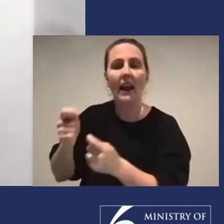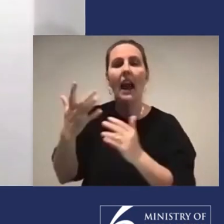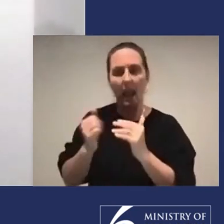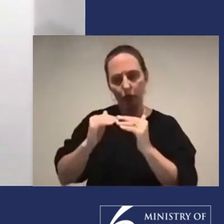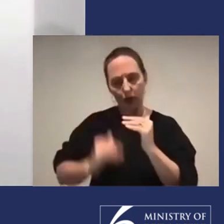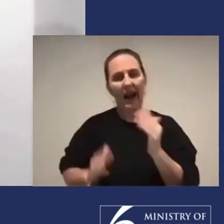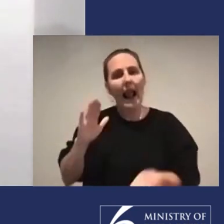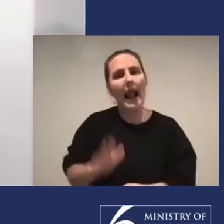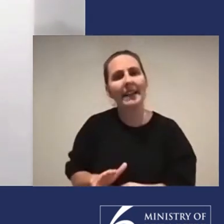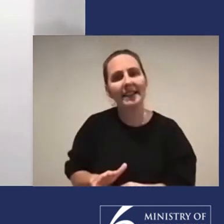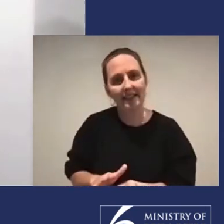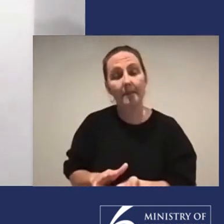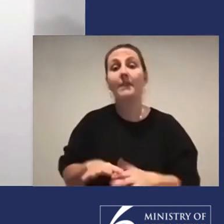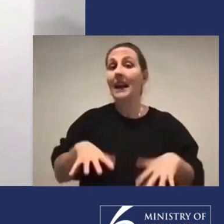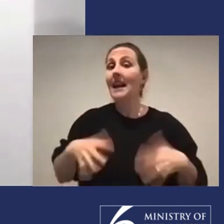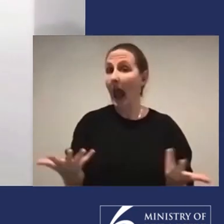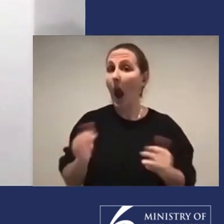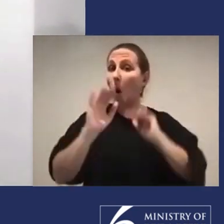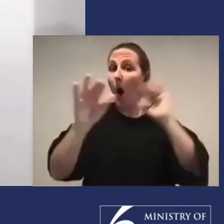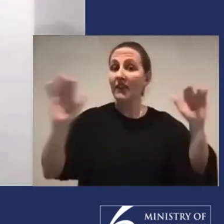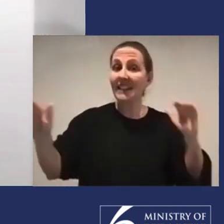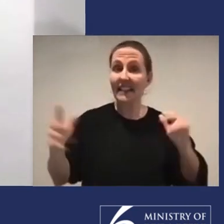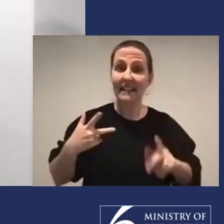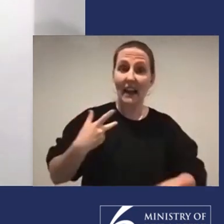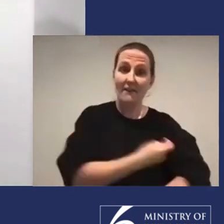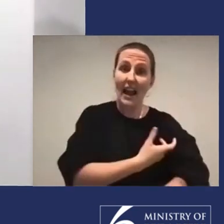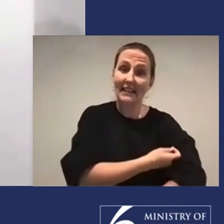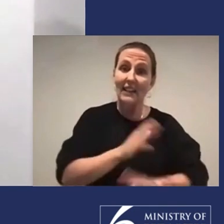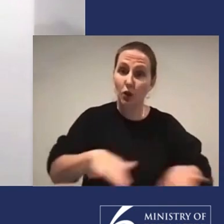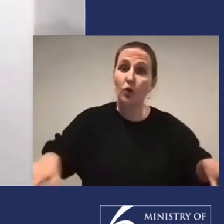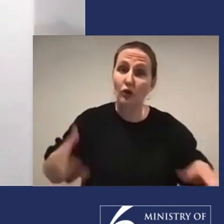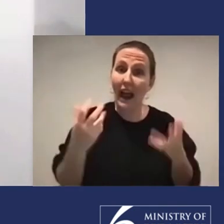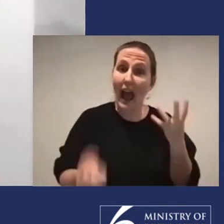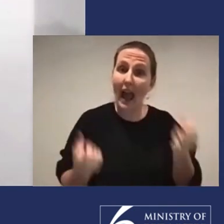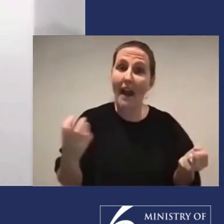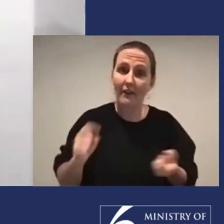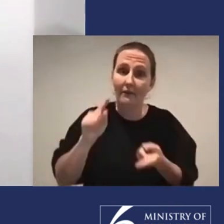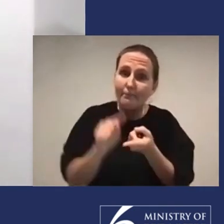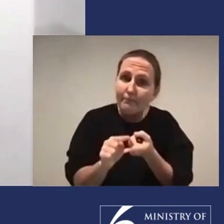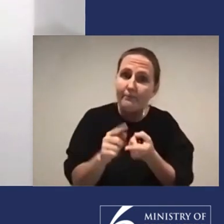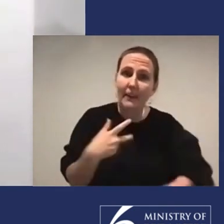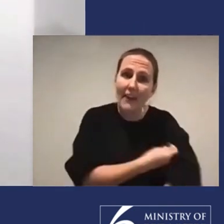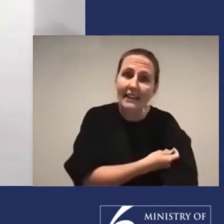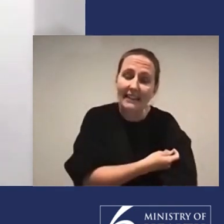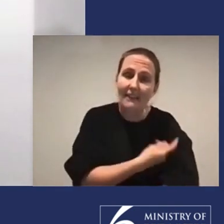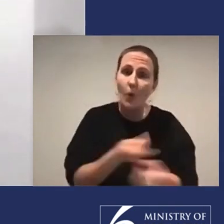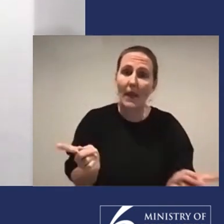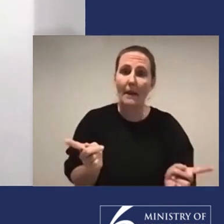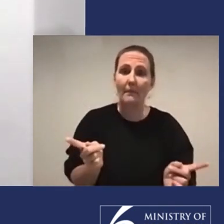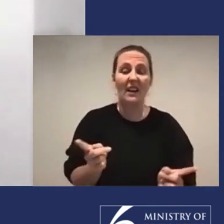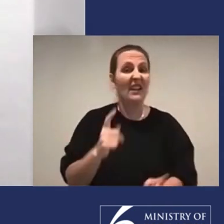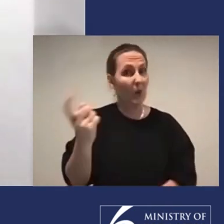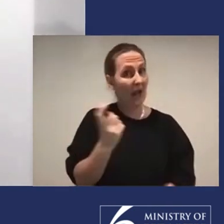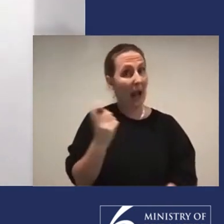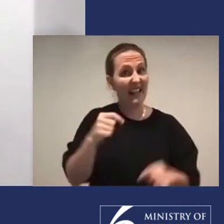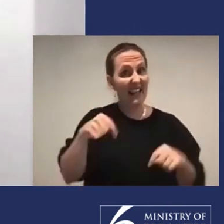now gathering that information. So it's not going to be long, and we will be vaccinating our children, but we're quite lucky to be at the bottom of the